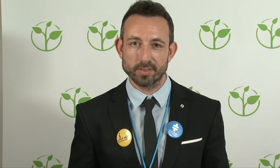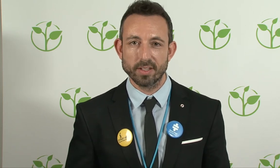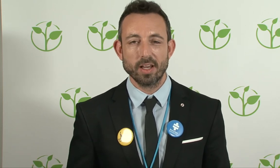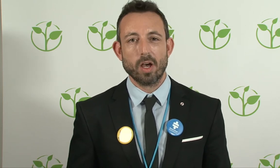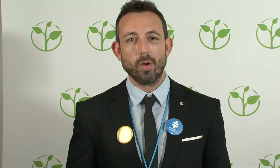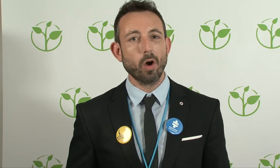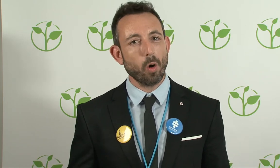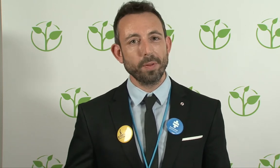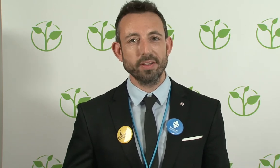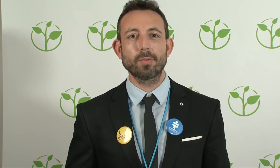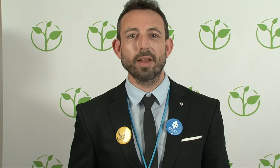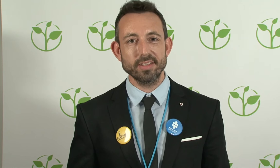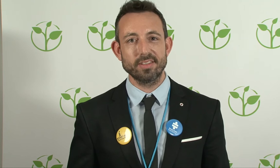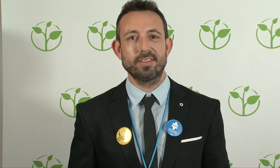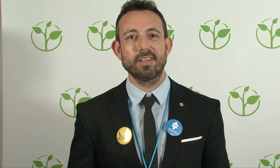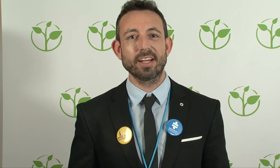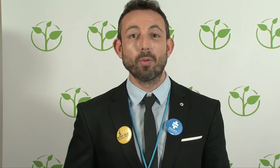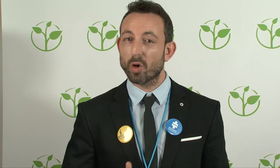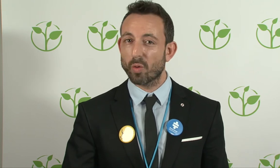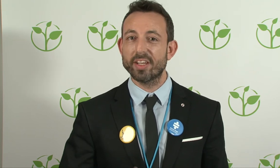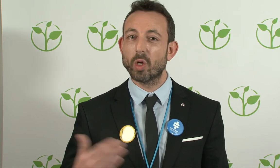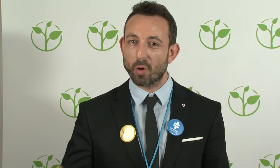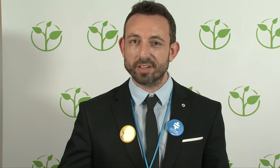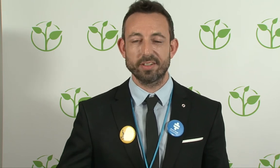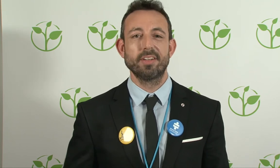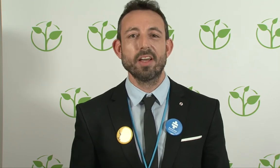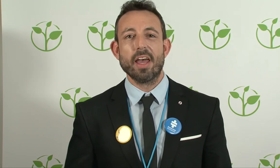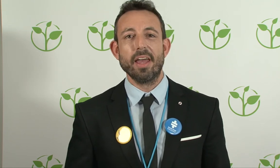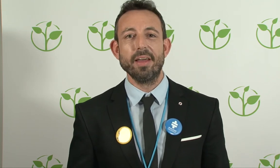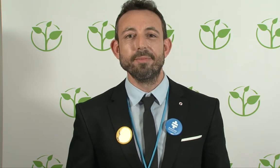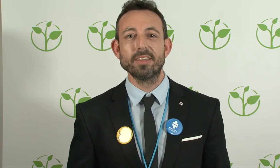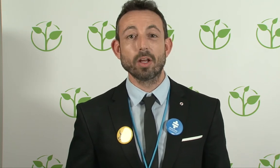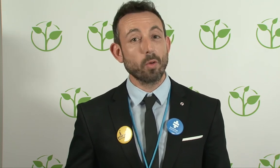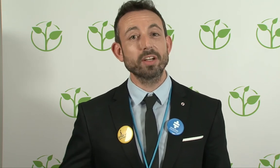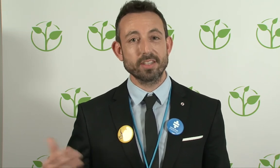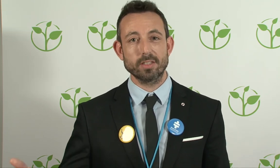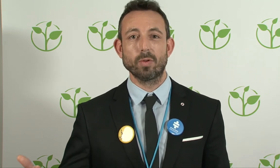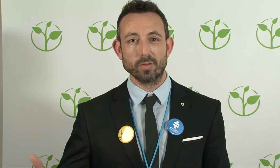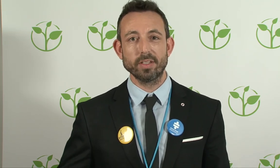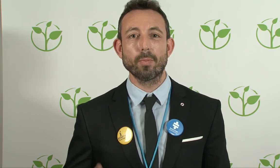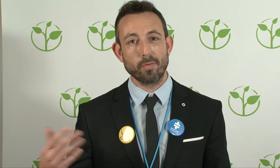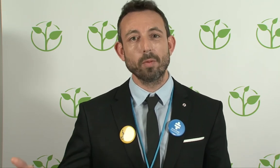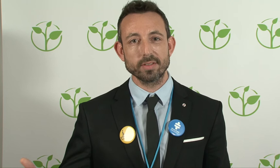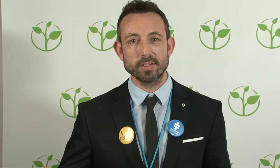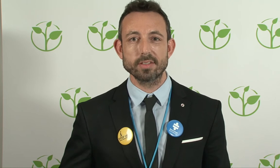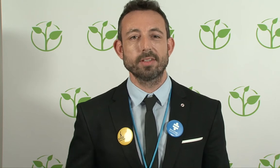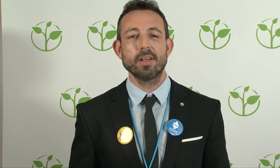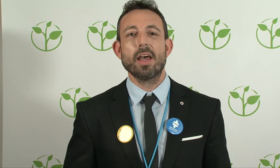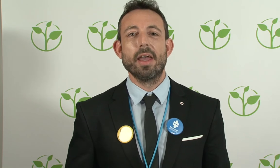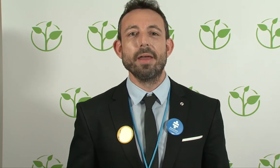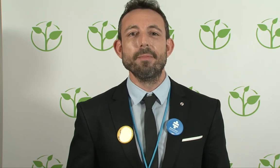world. We are hoping that places like Broadway, New York, that are more accessible in their